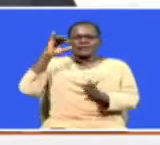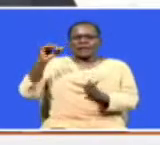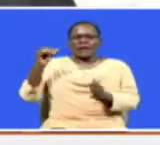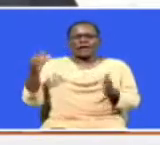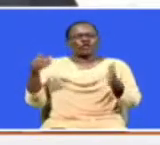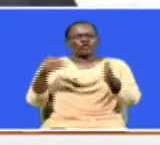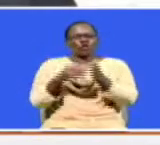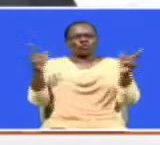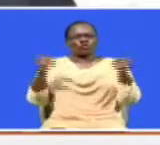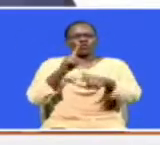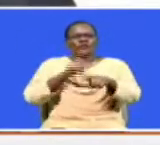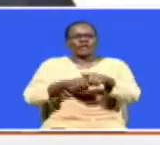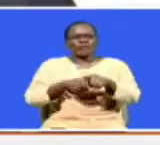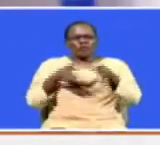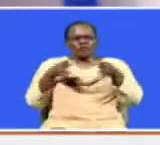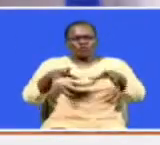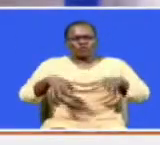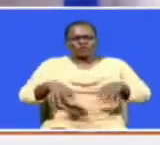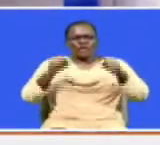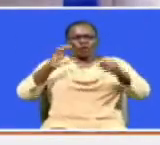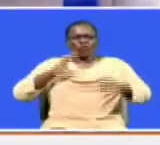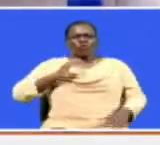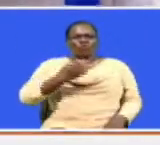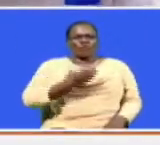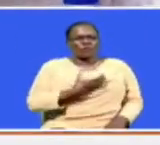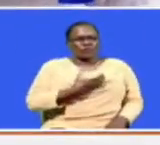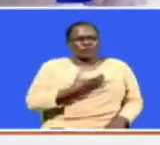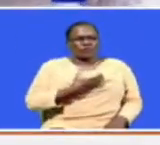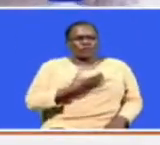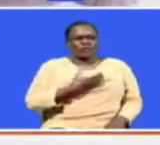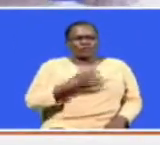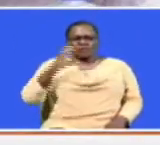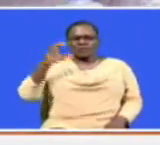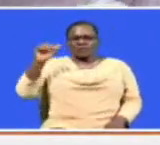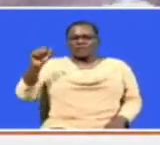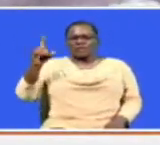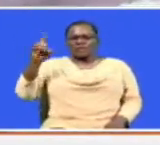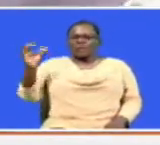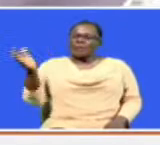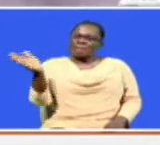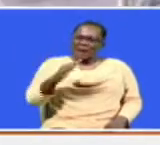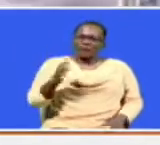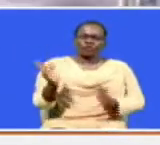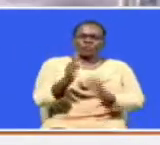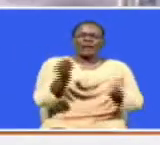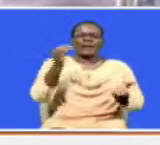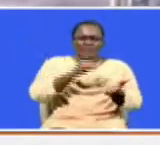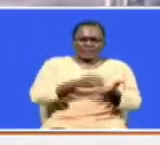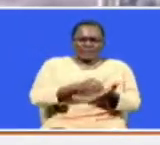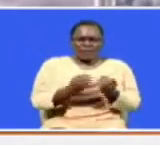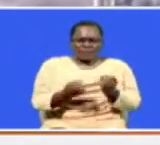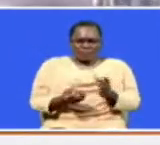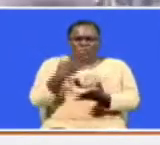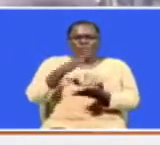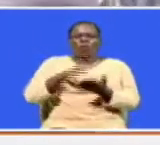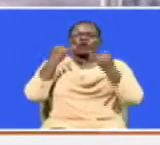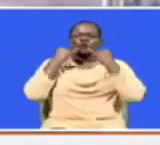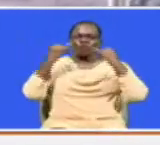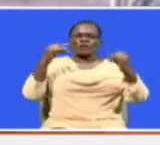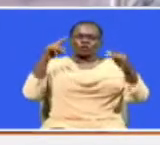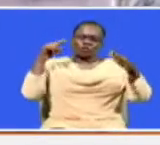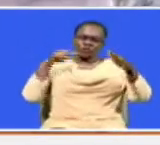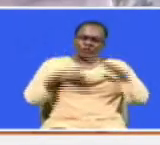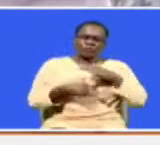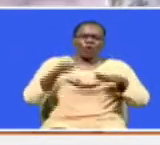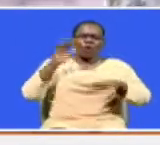ended prematurely, forcing the chair of the committee to send Chiloba and DCI back to the drawing board and come up with a more detailed